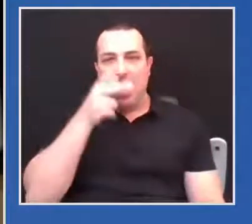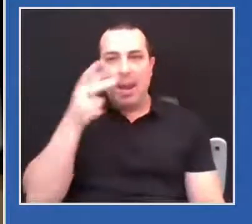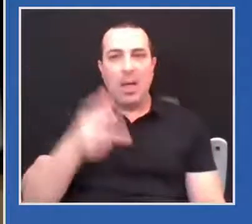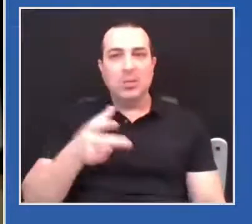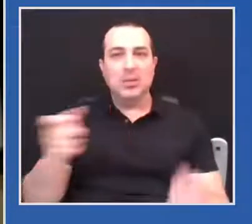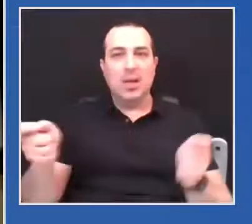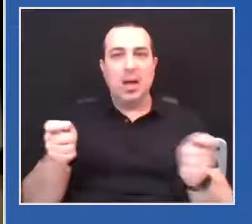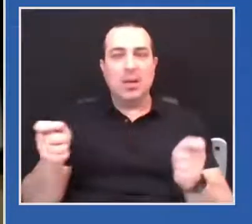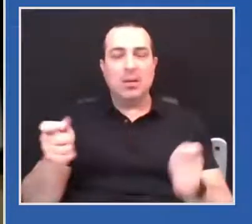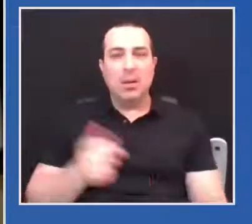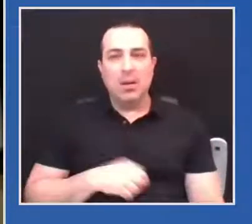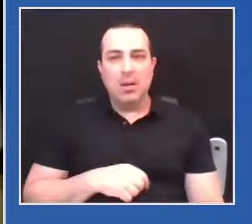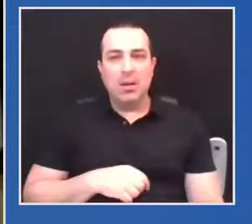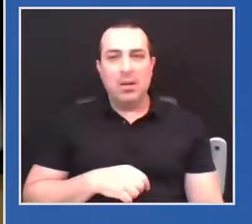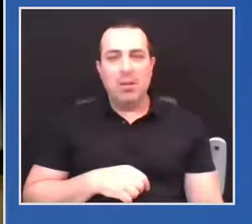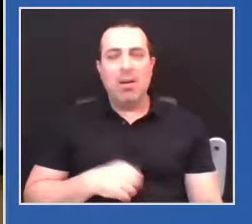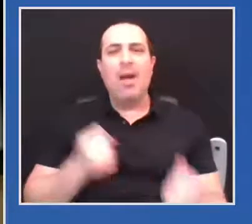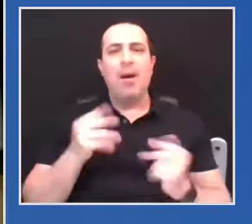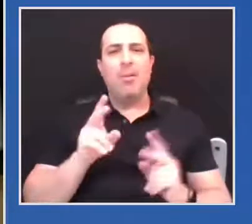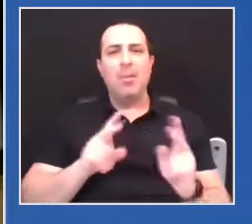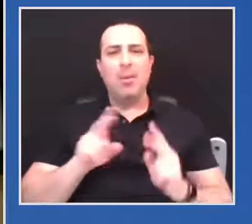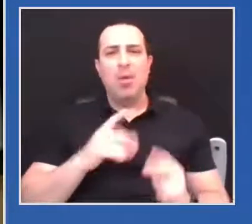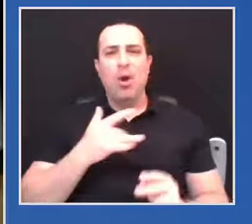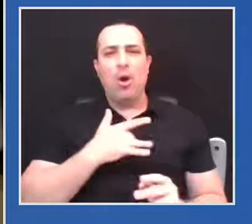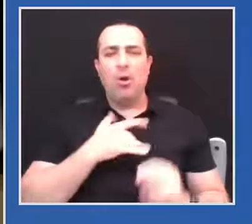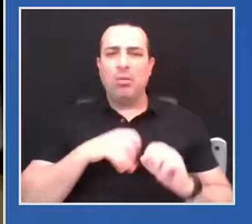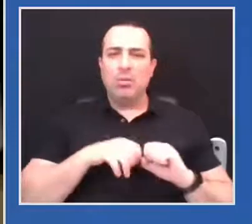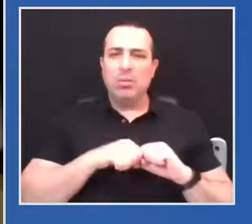How many people's hearts are broken?